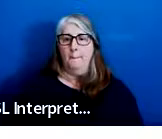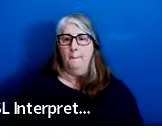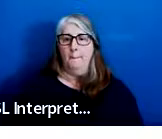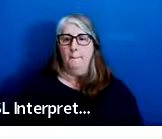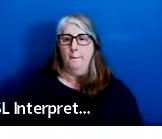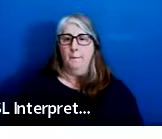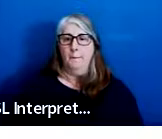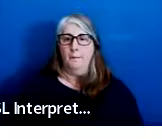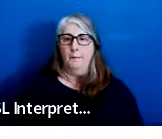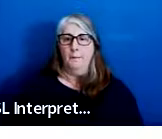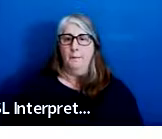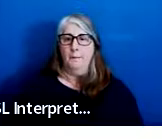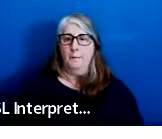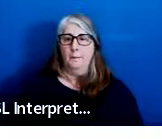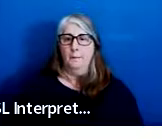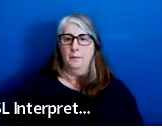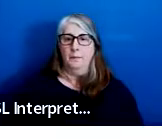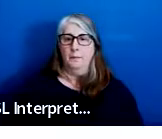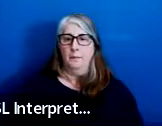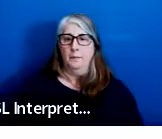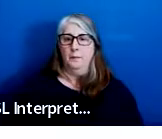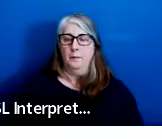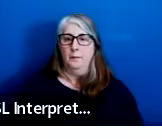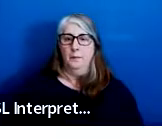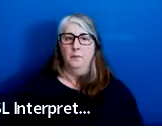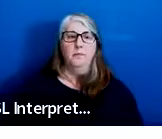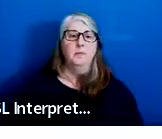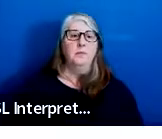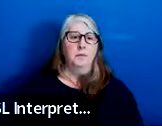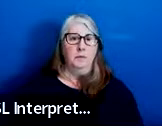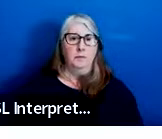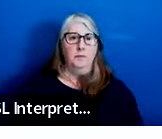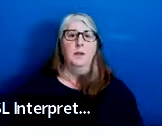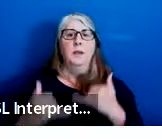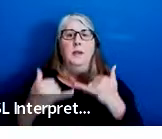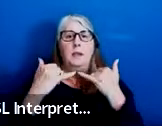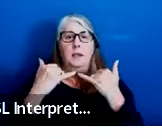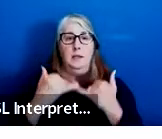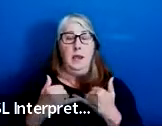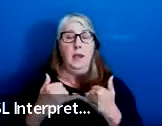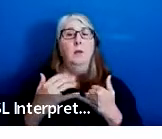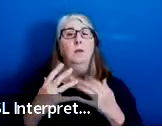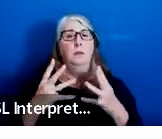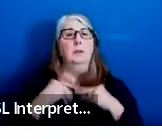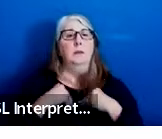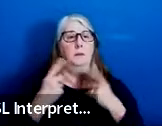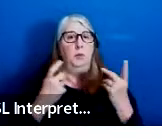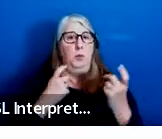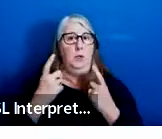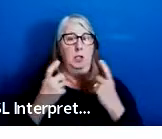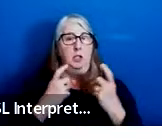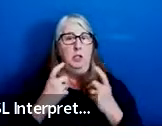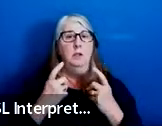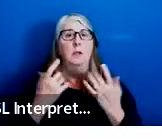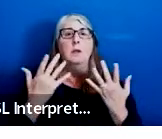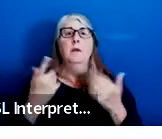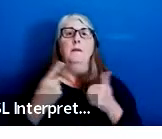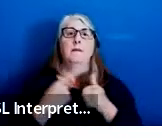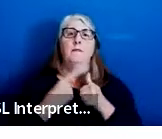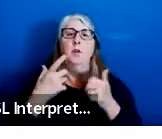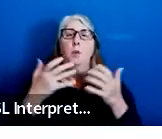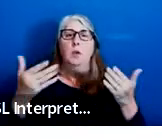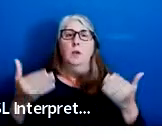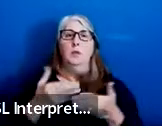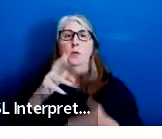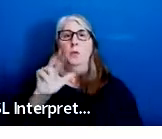Now, at this point in our presentation, we would like to take your questions. Let me introduce to you Mr.